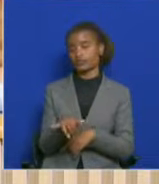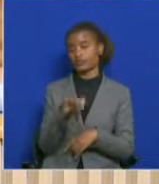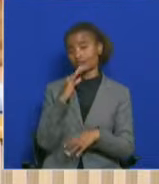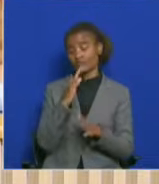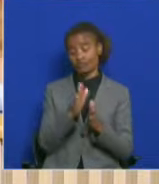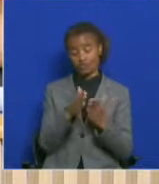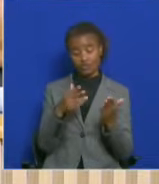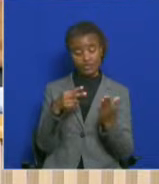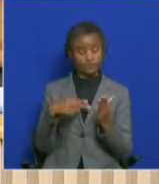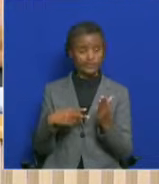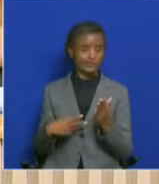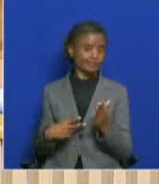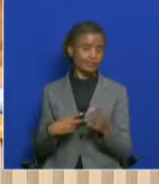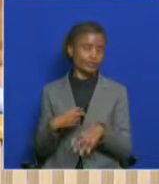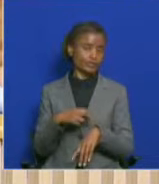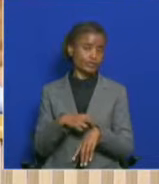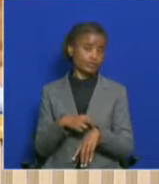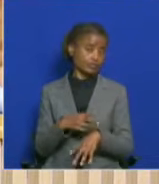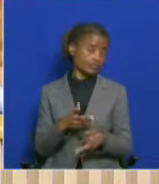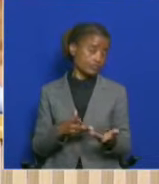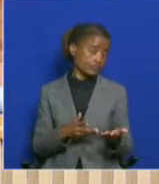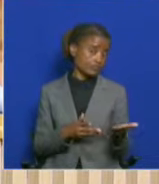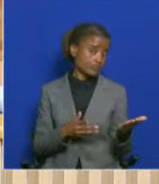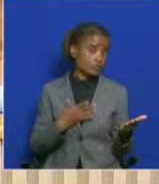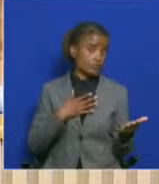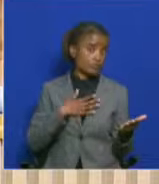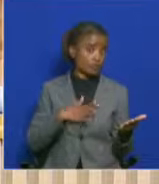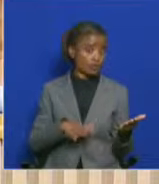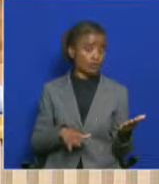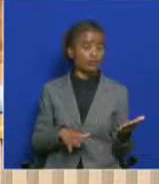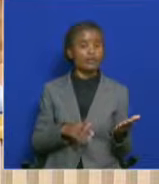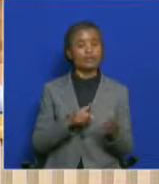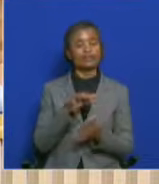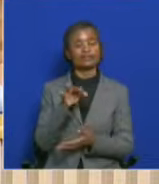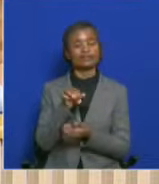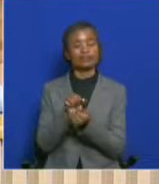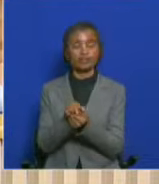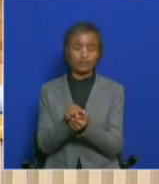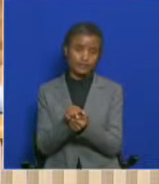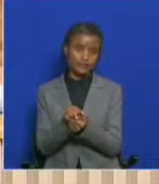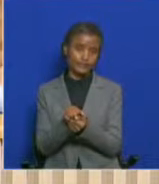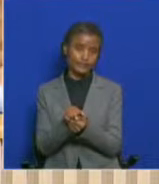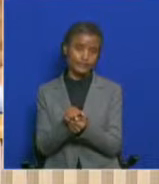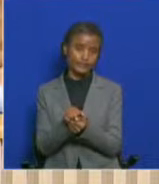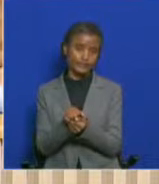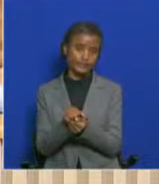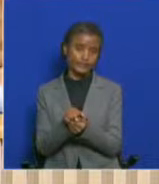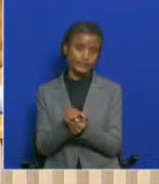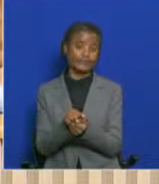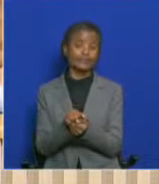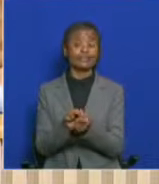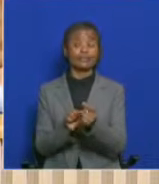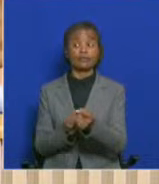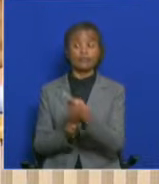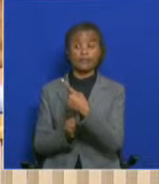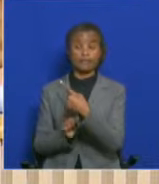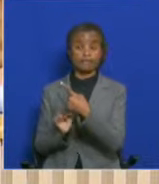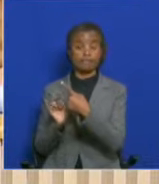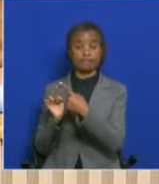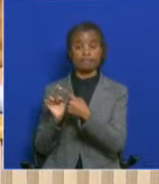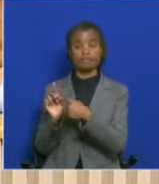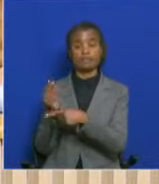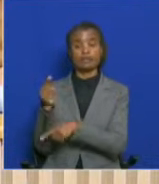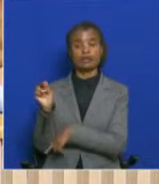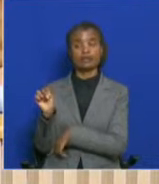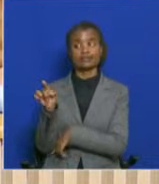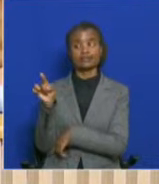Unless the commissioners wish to, that's just a summary of the article I've provided. So that's sent to General Khan. General Khan says the following in